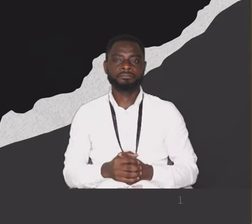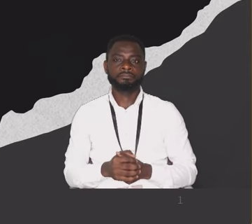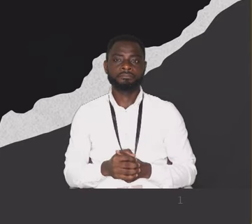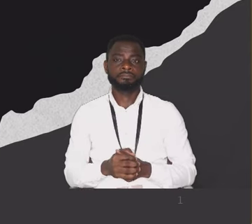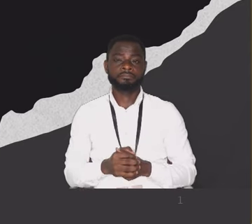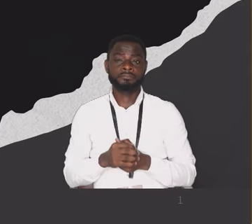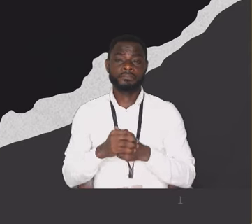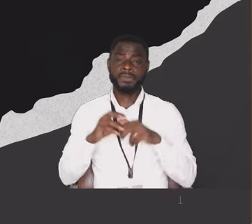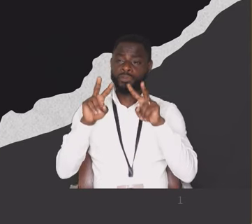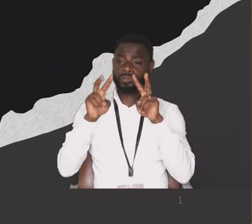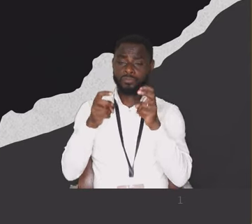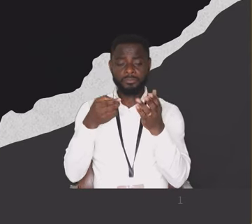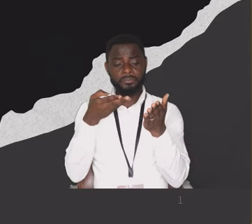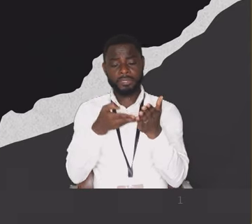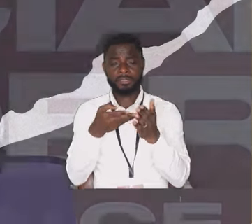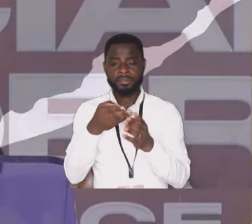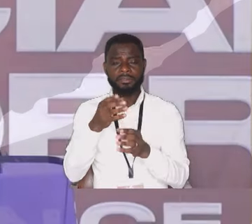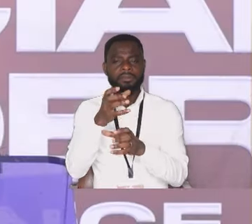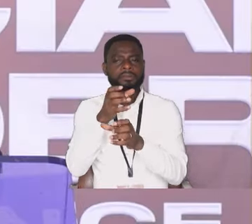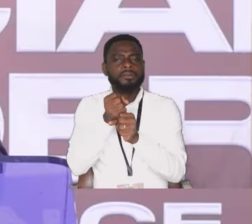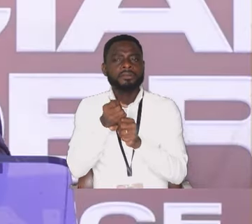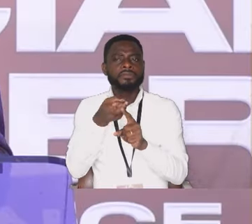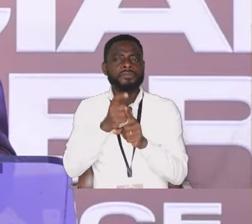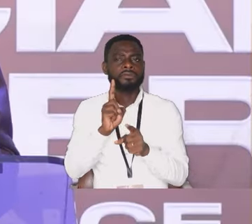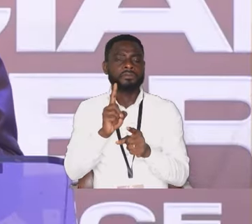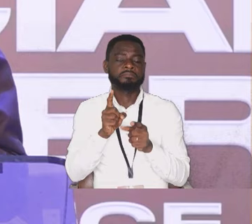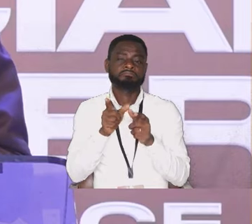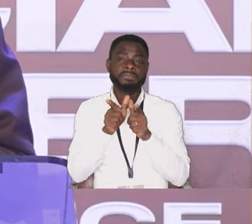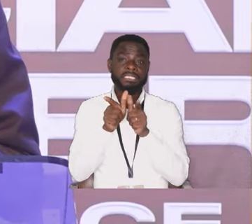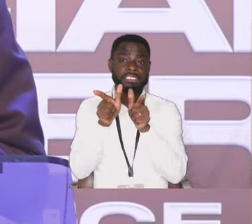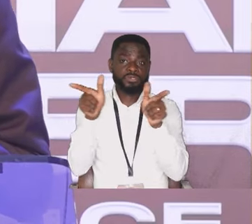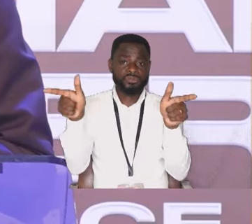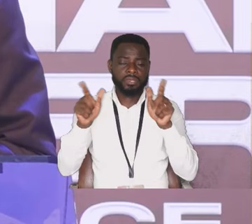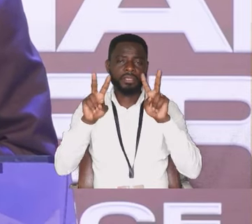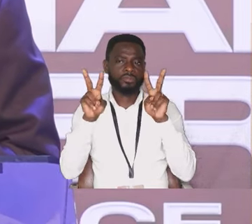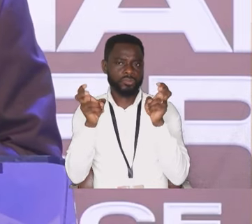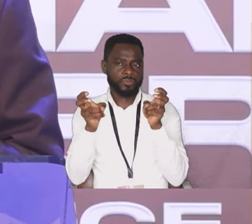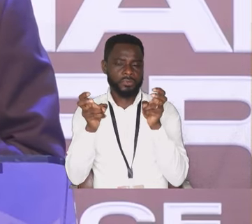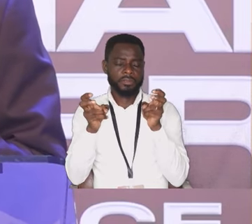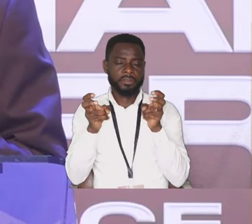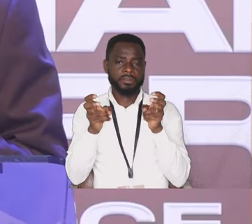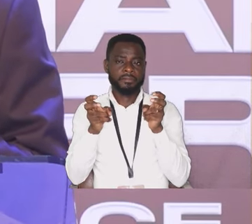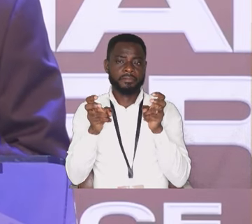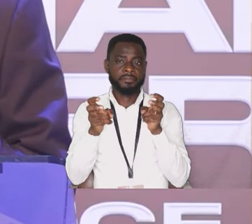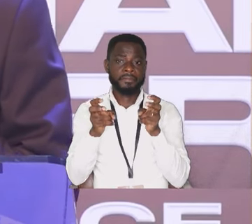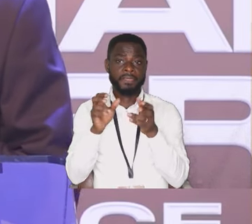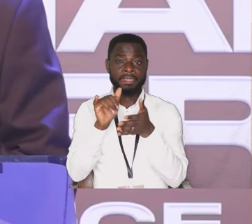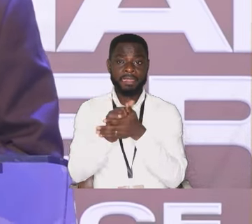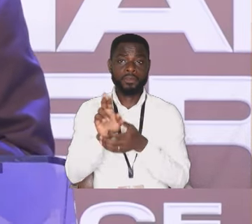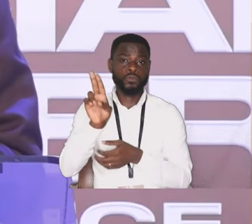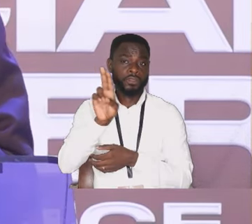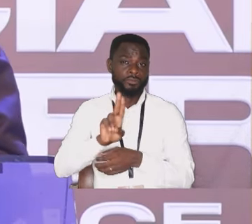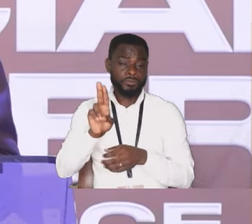This topic has been taken from the general one that we are using in